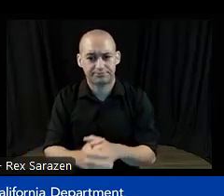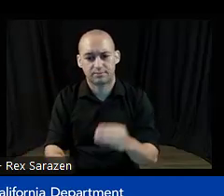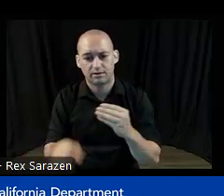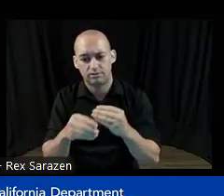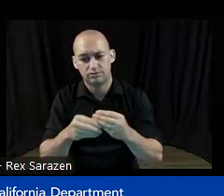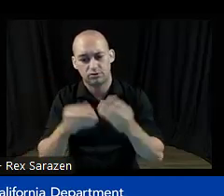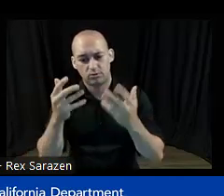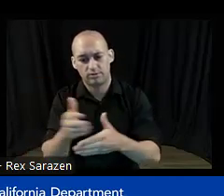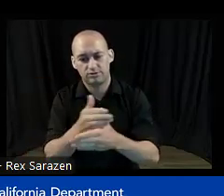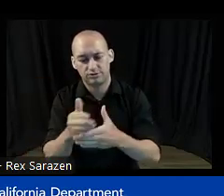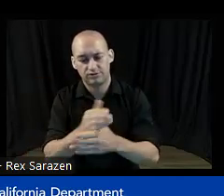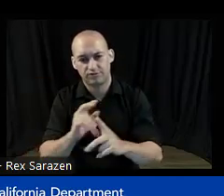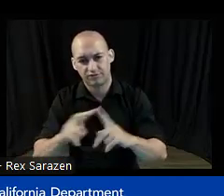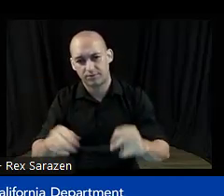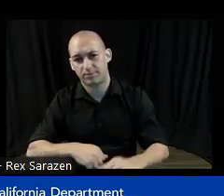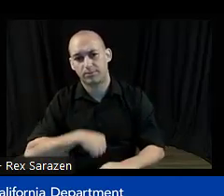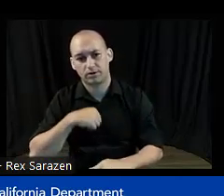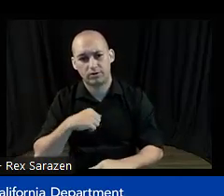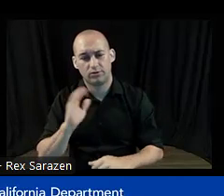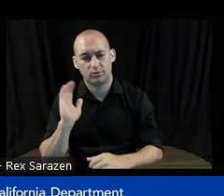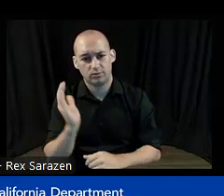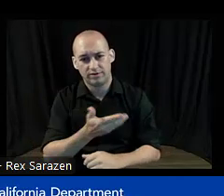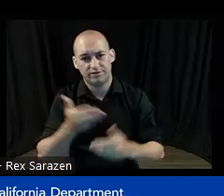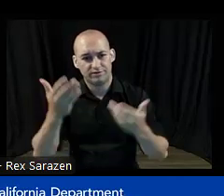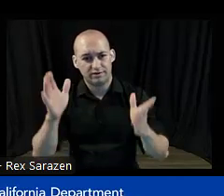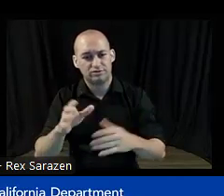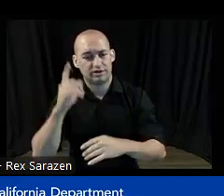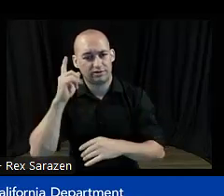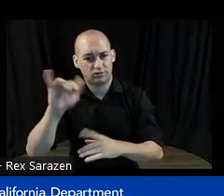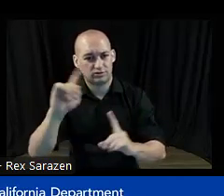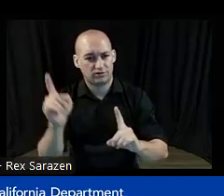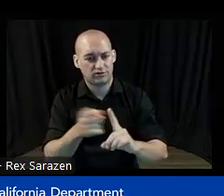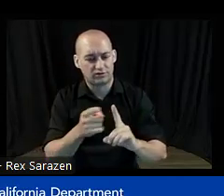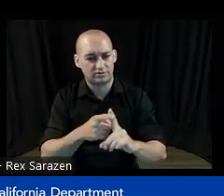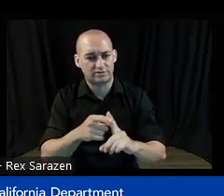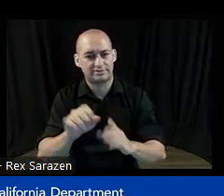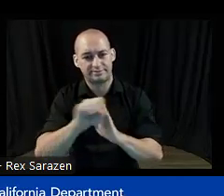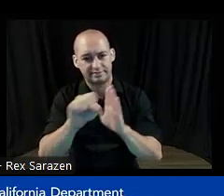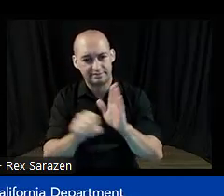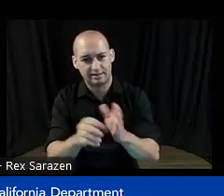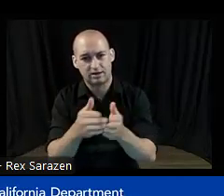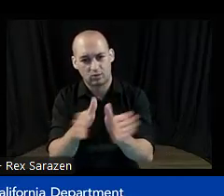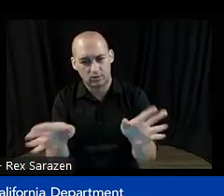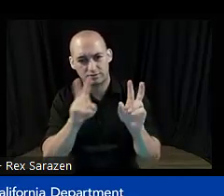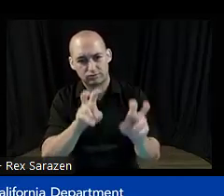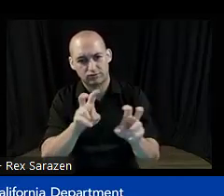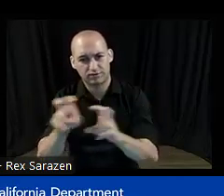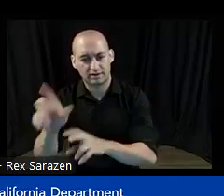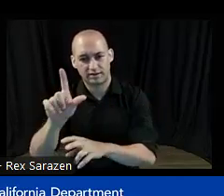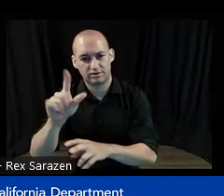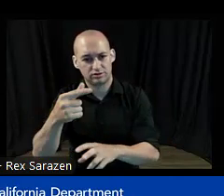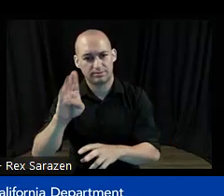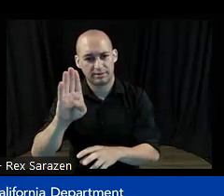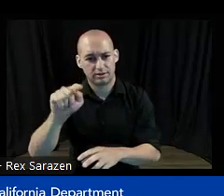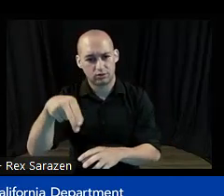we're very proud that we've concluded California's first ever statewide survey of LGBTQIA+